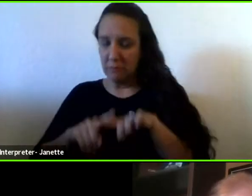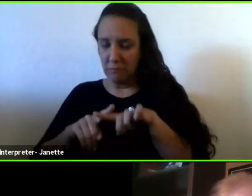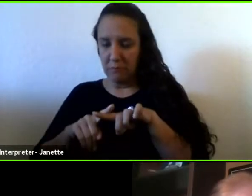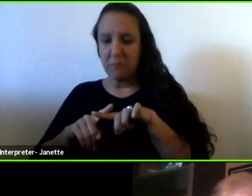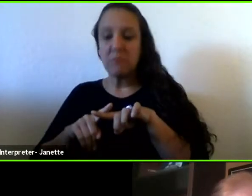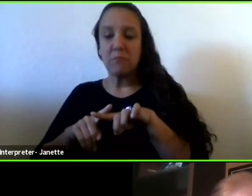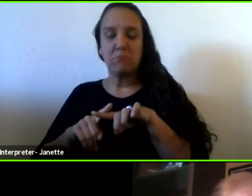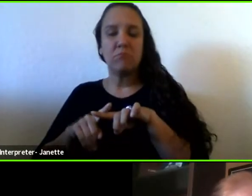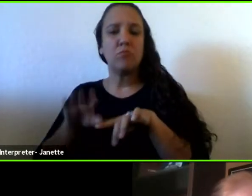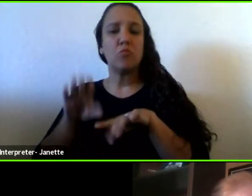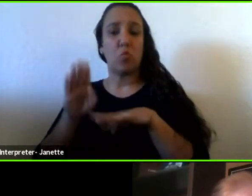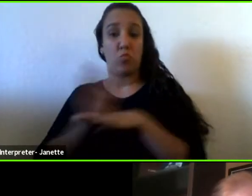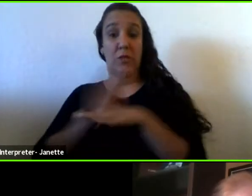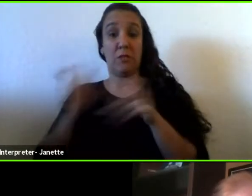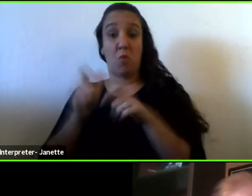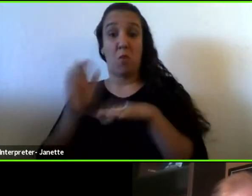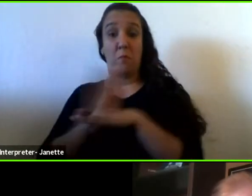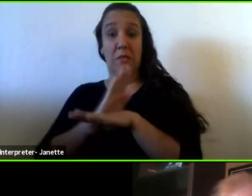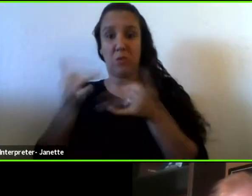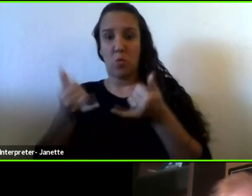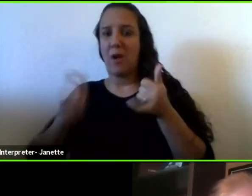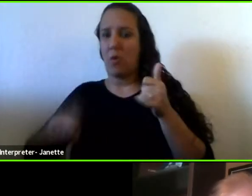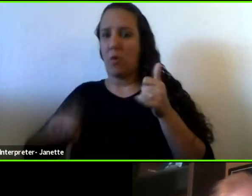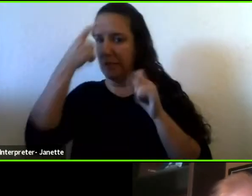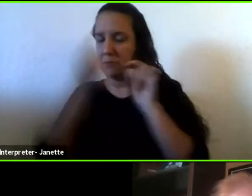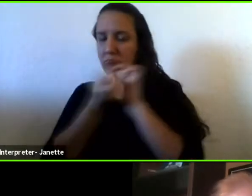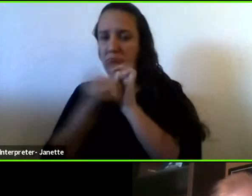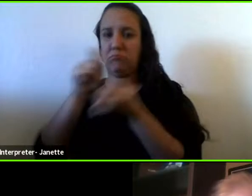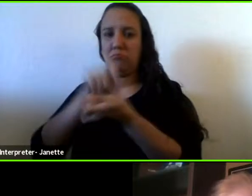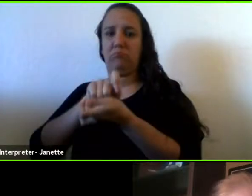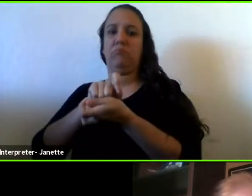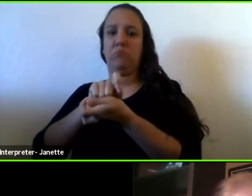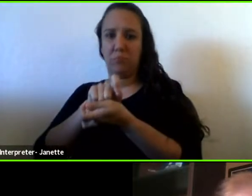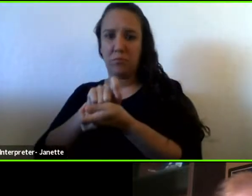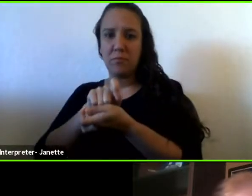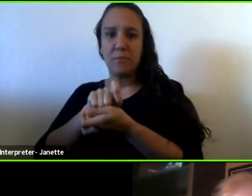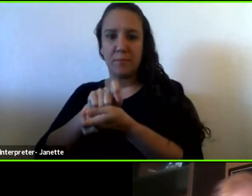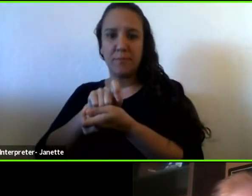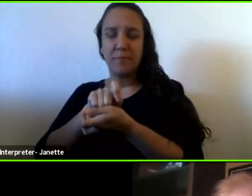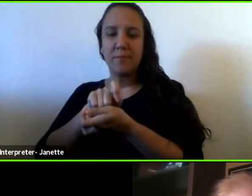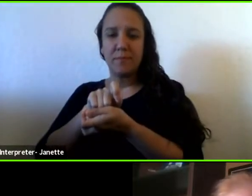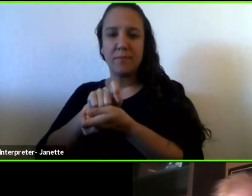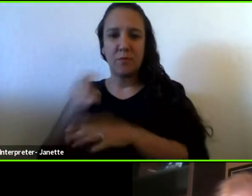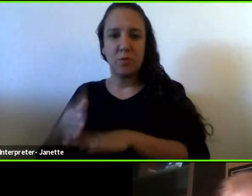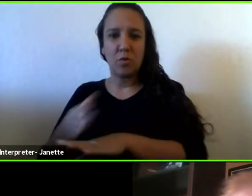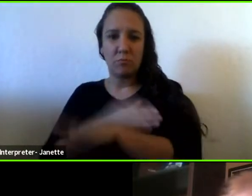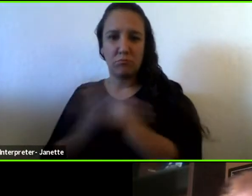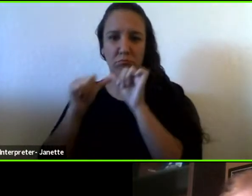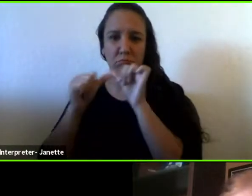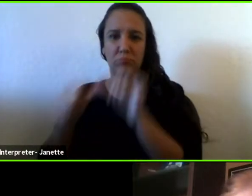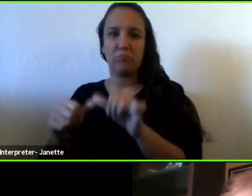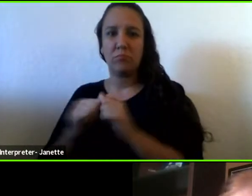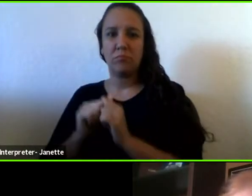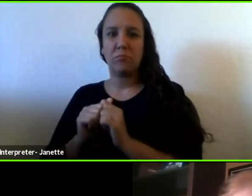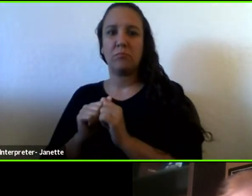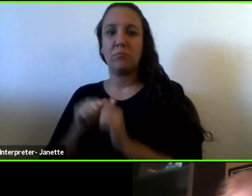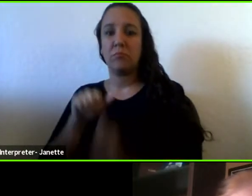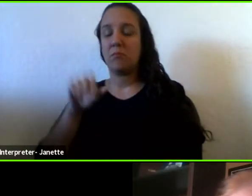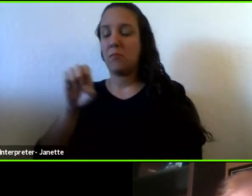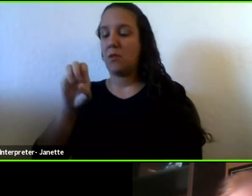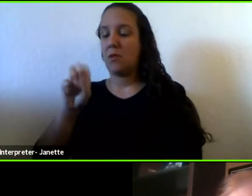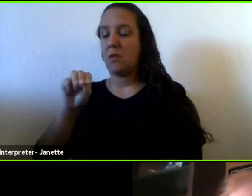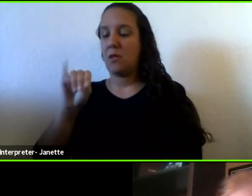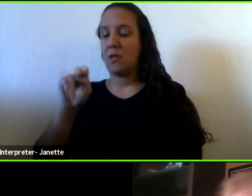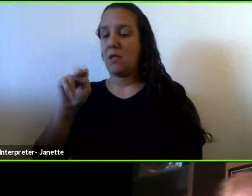And I think tying into, again, what Orlando Espinosa of Medio Media is gonna speak